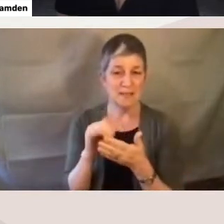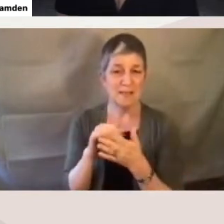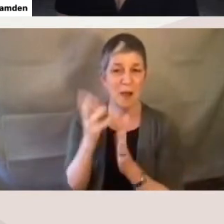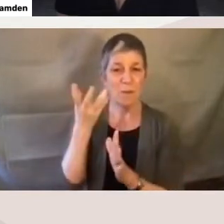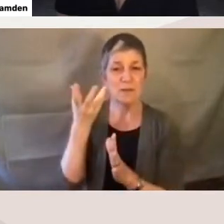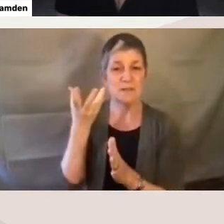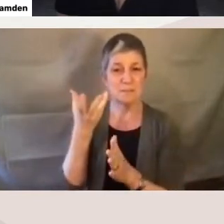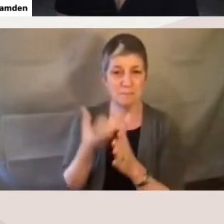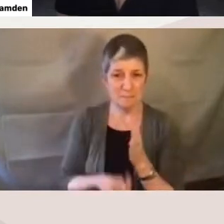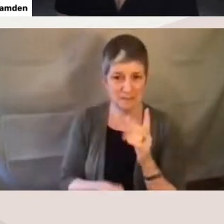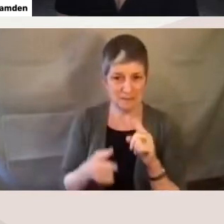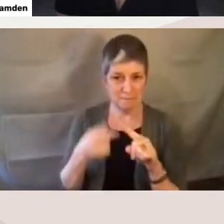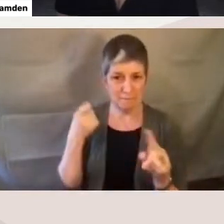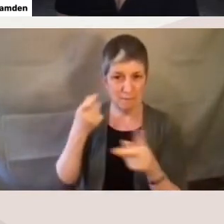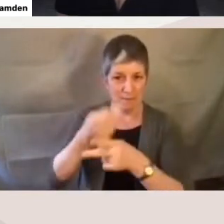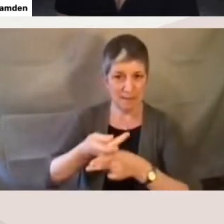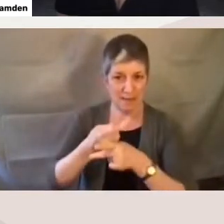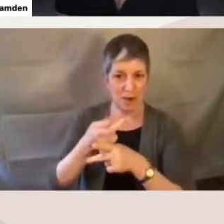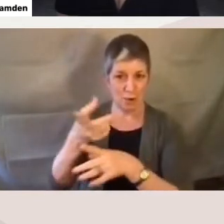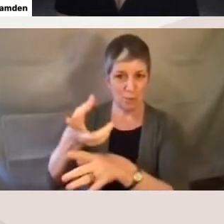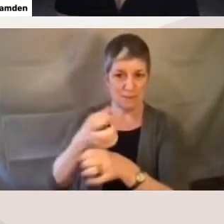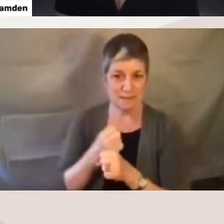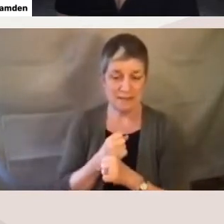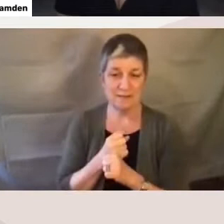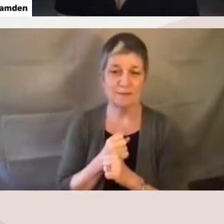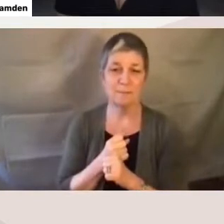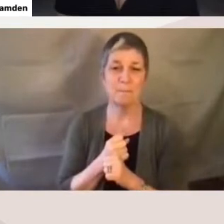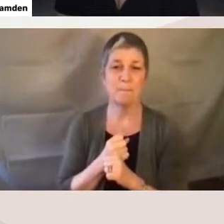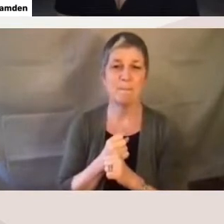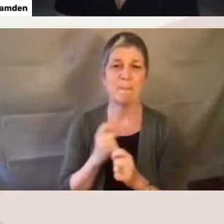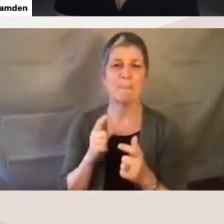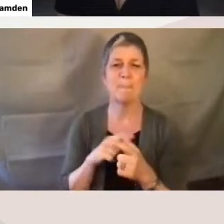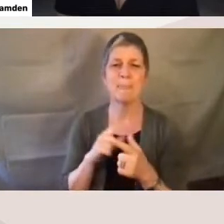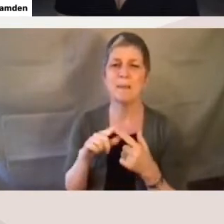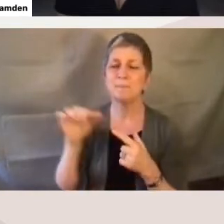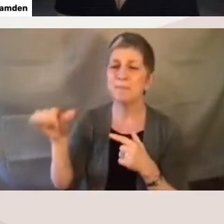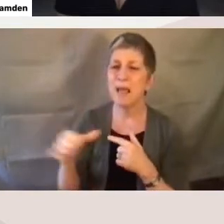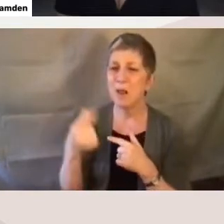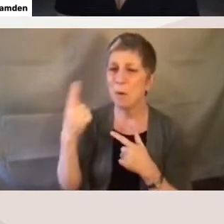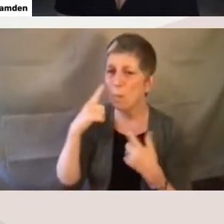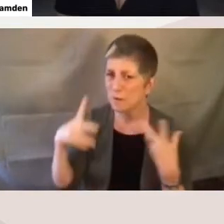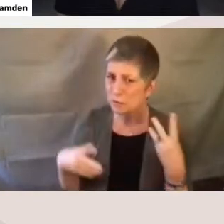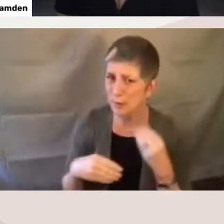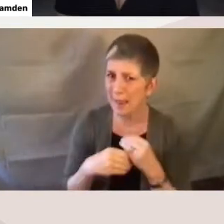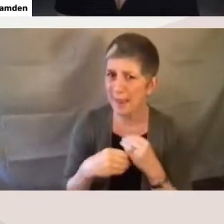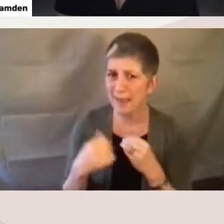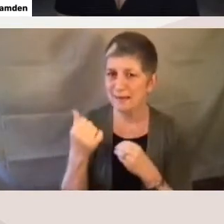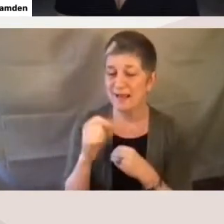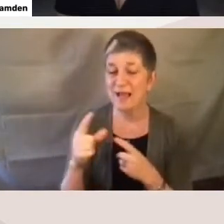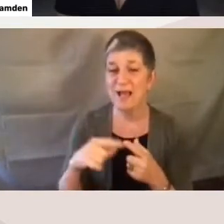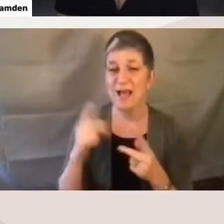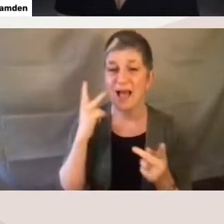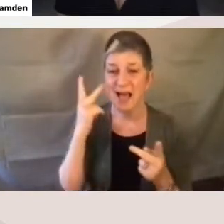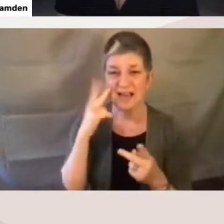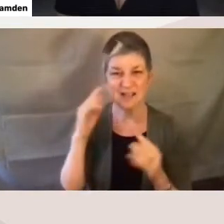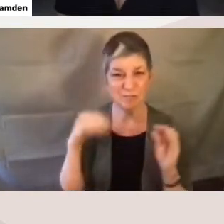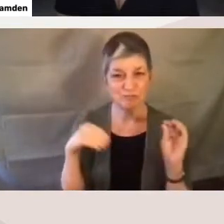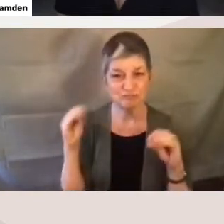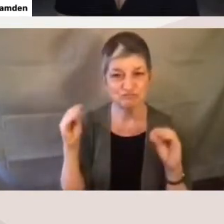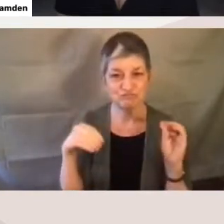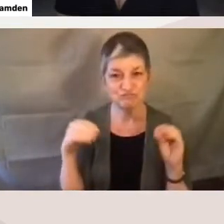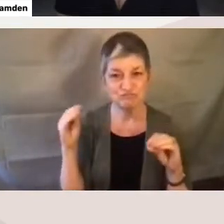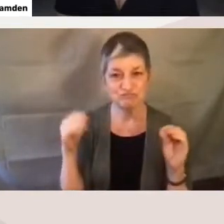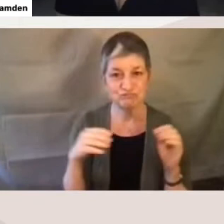missing from the care that you received. Did anyone else want to add anything about that? I saw a couple of heads